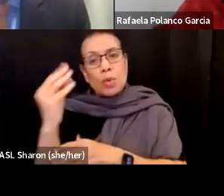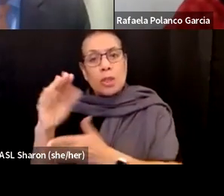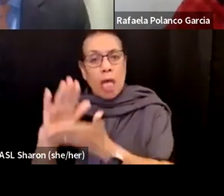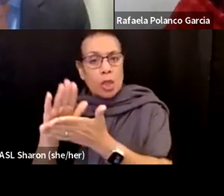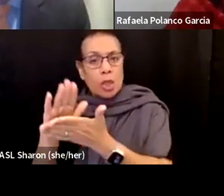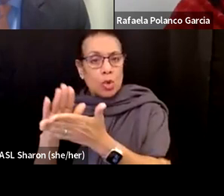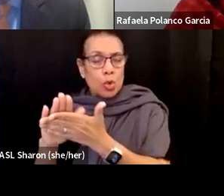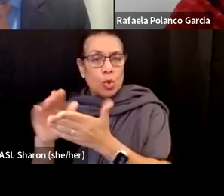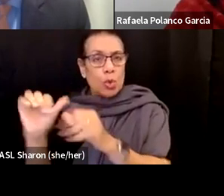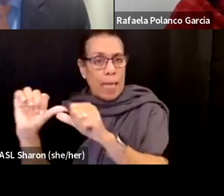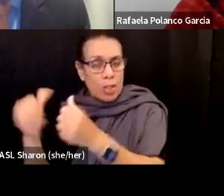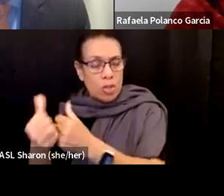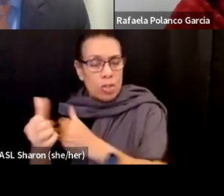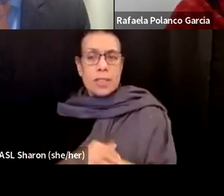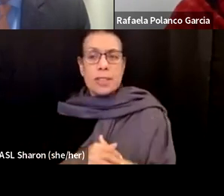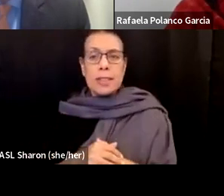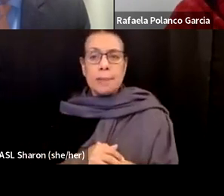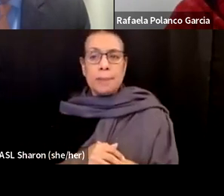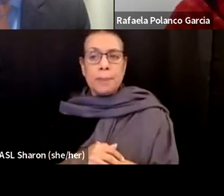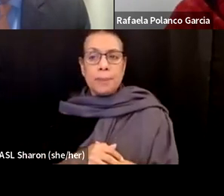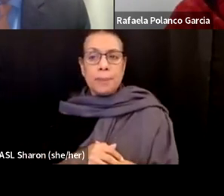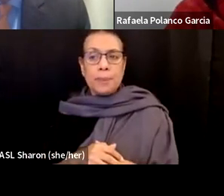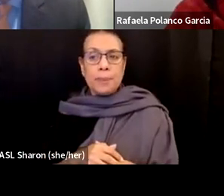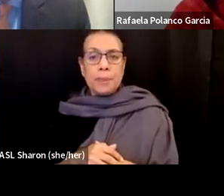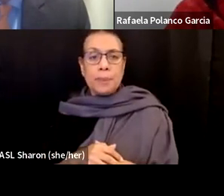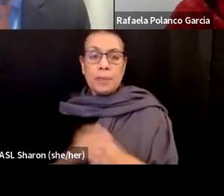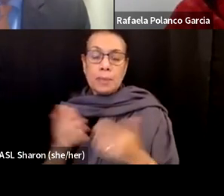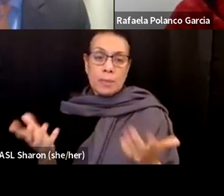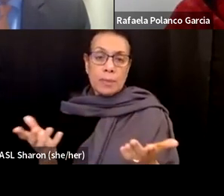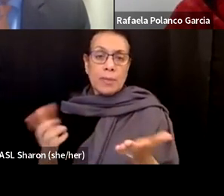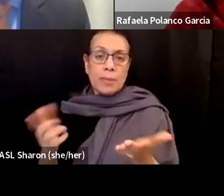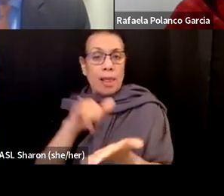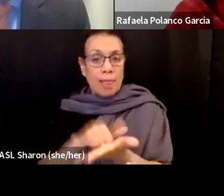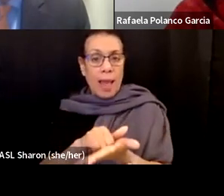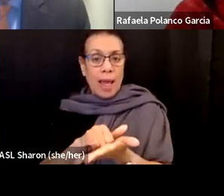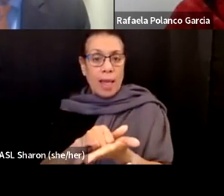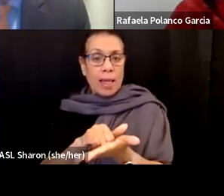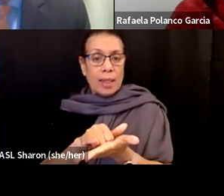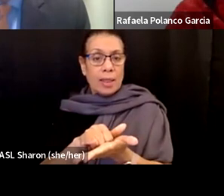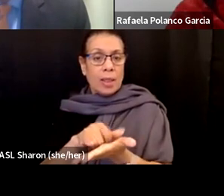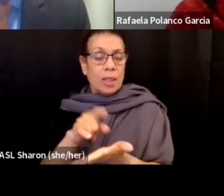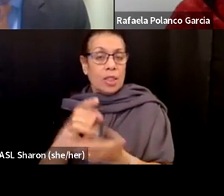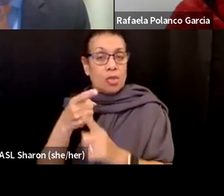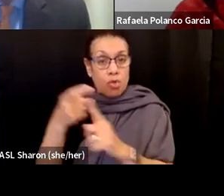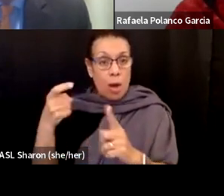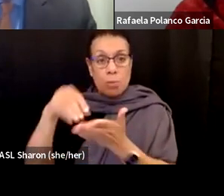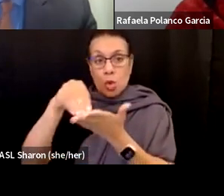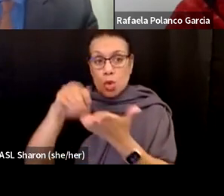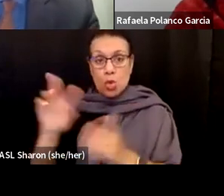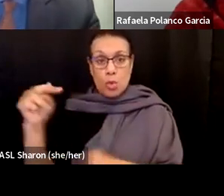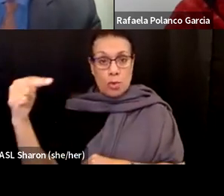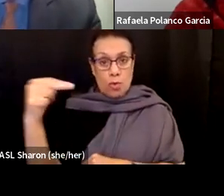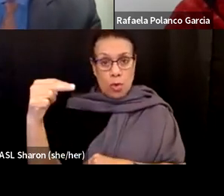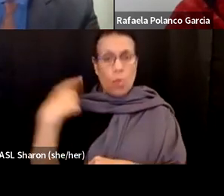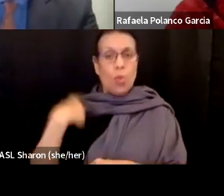and those opportunities so that is i think what's what's coming from the student body and